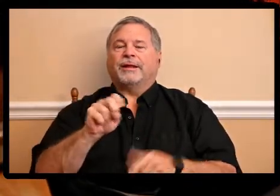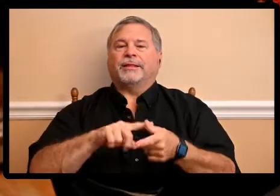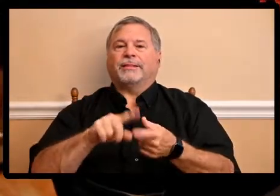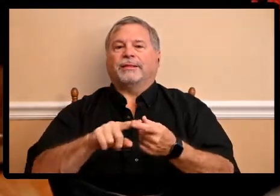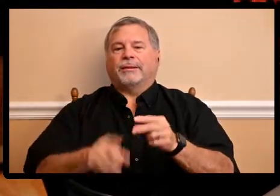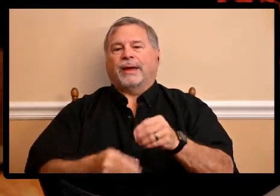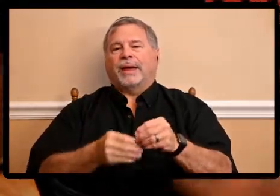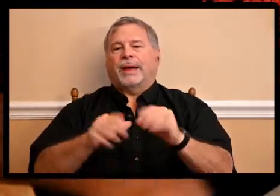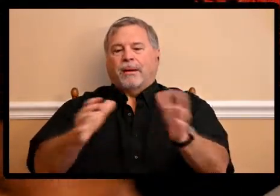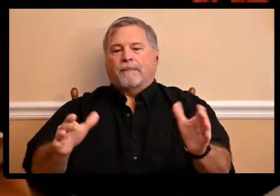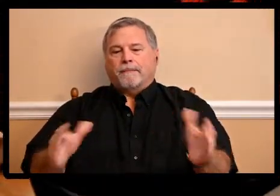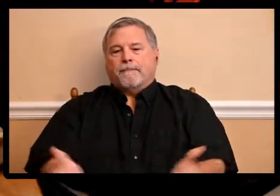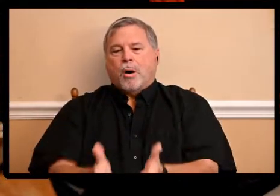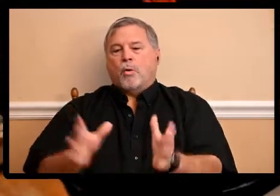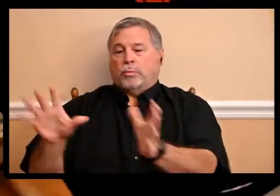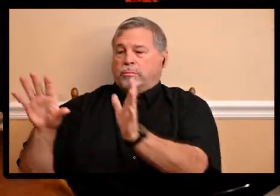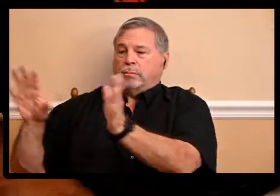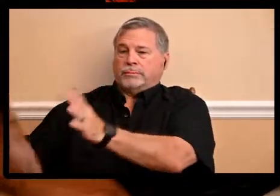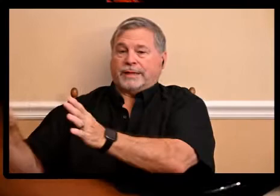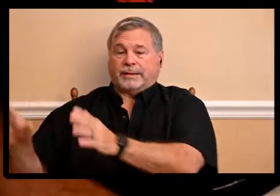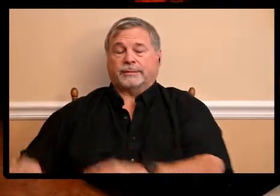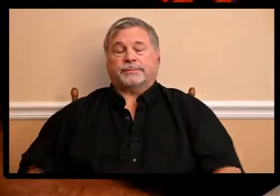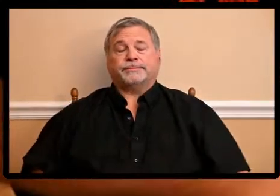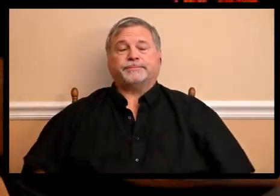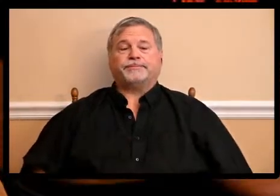and set them aside.